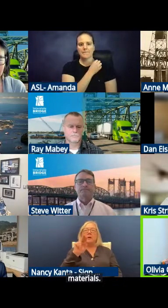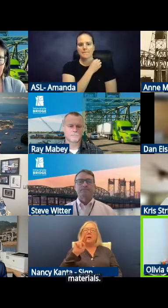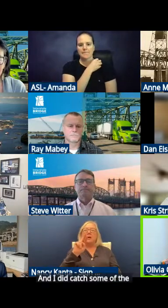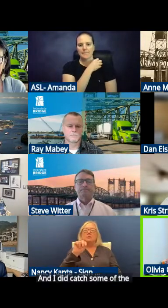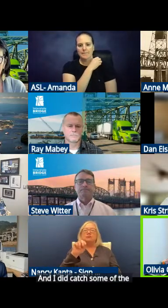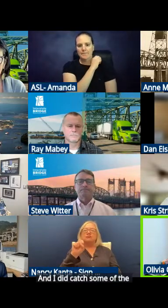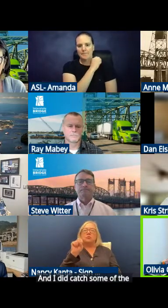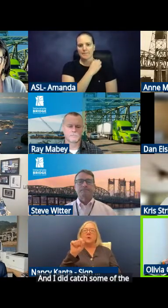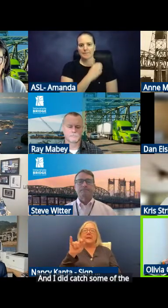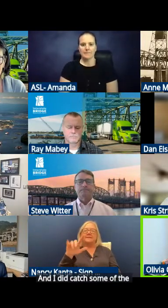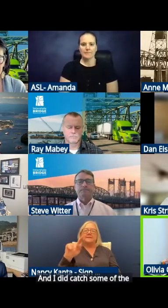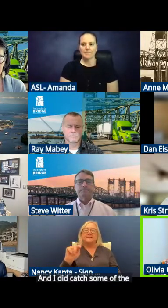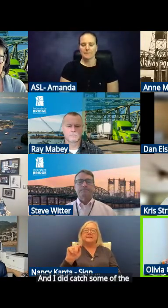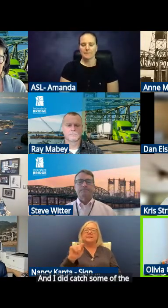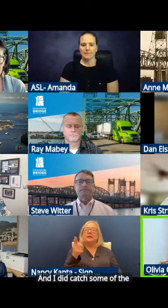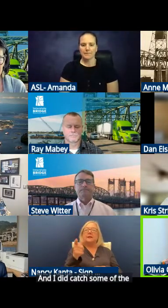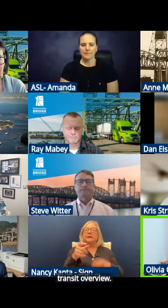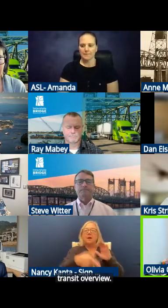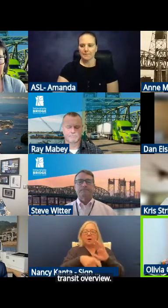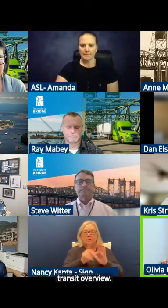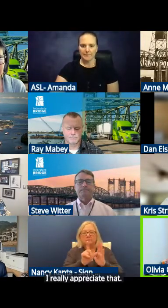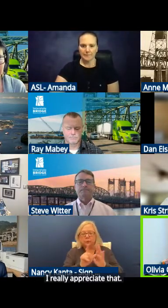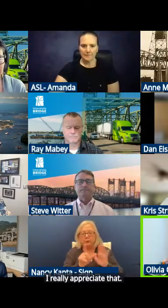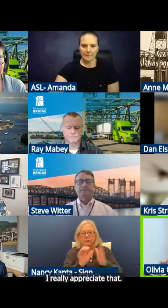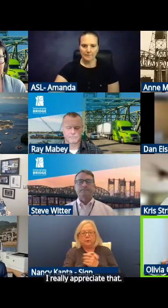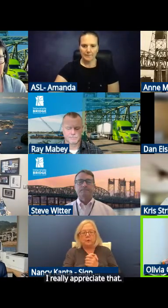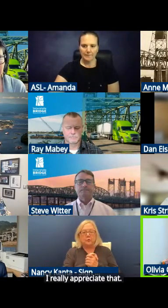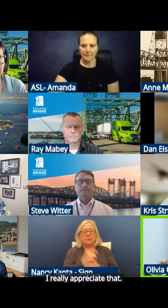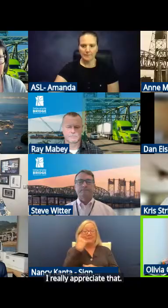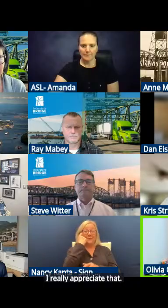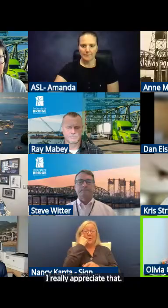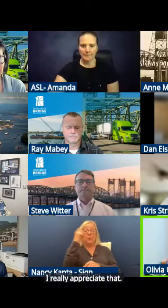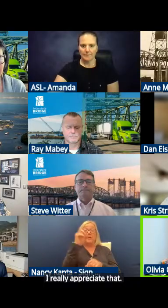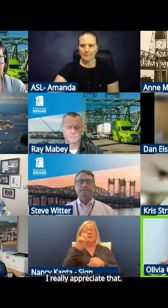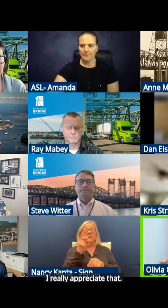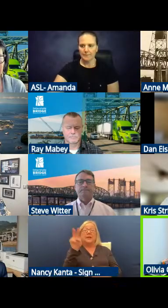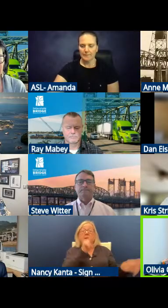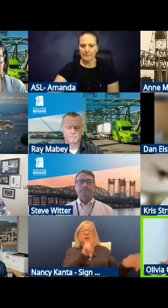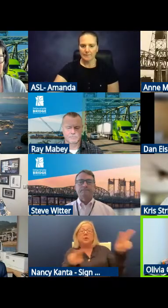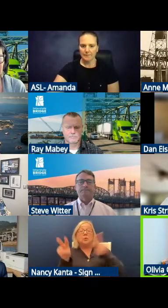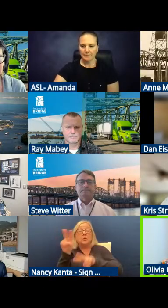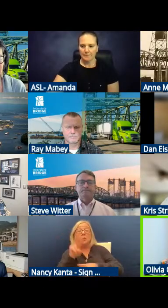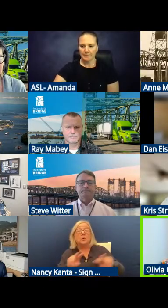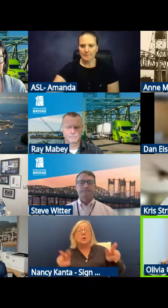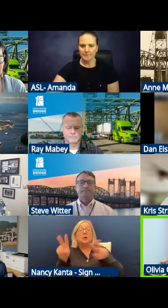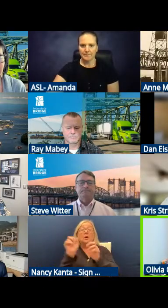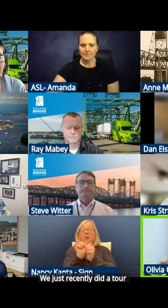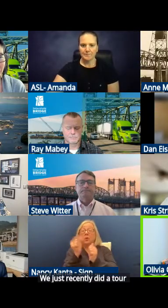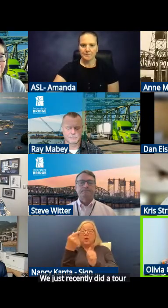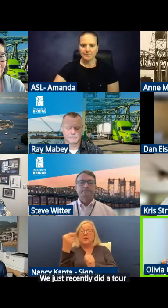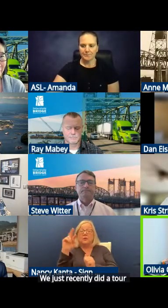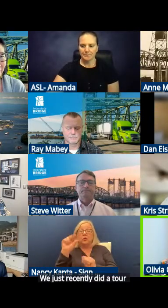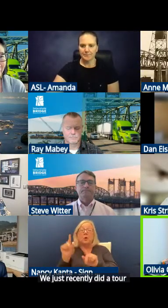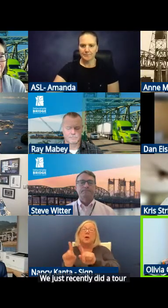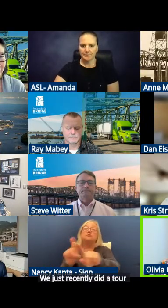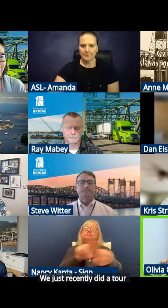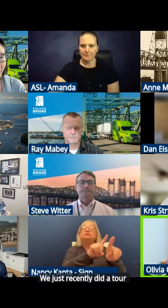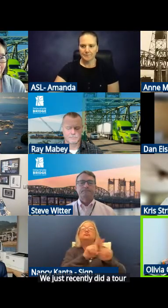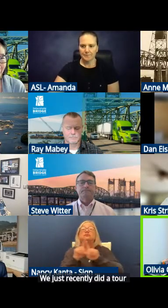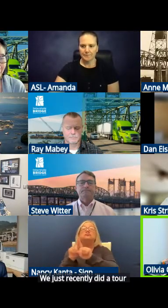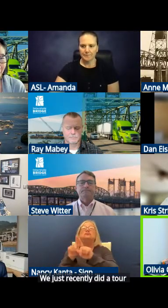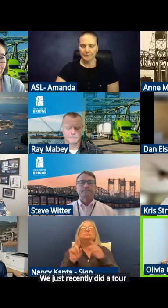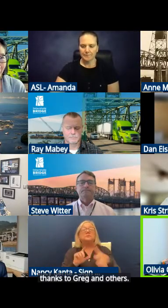recently did a tour, thanks to Greg and others. It was excellent. We brought several city